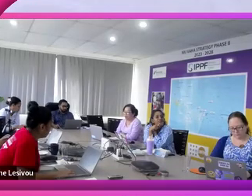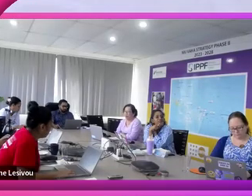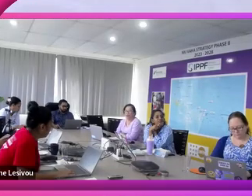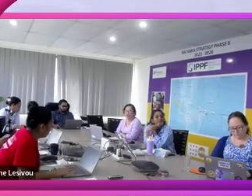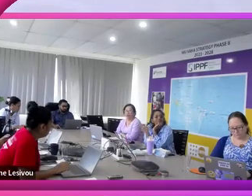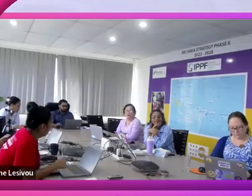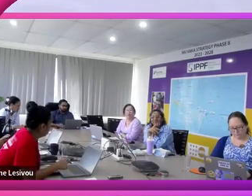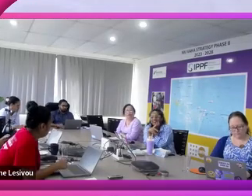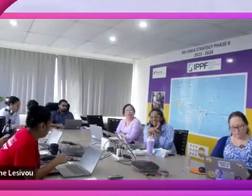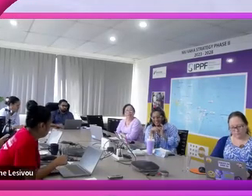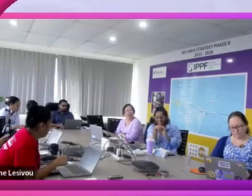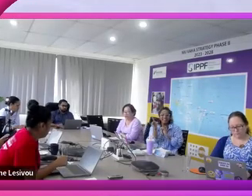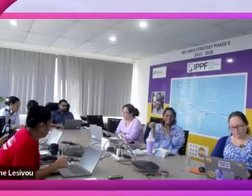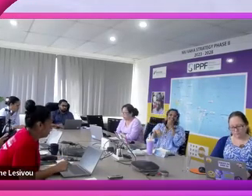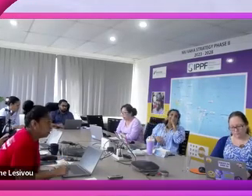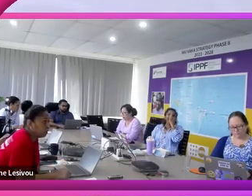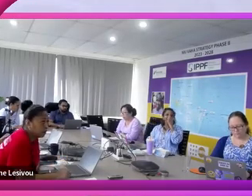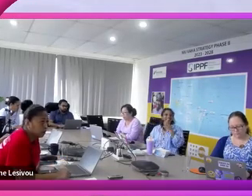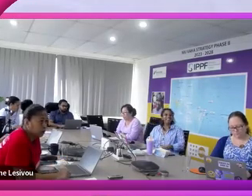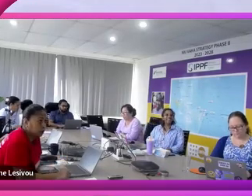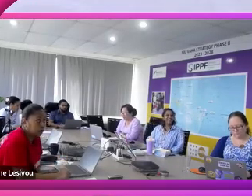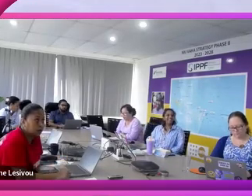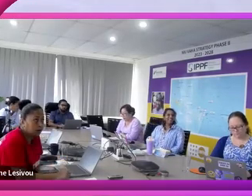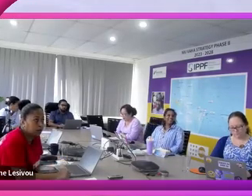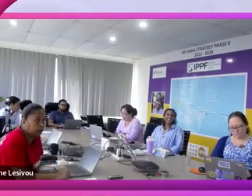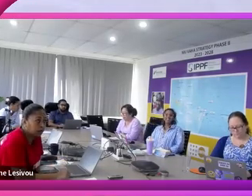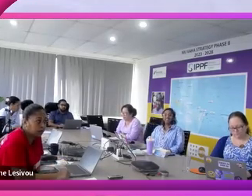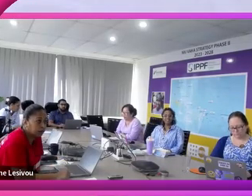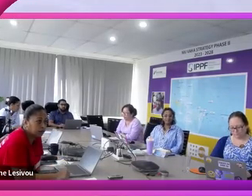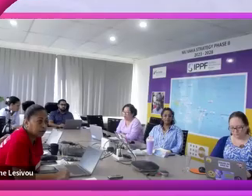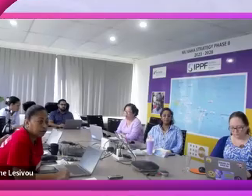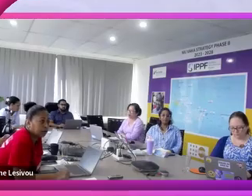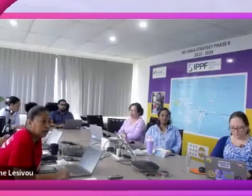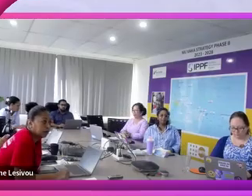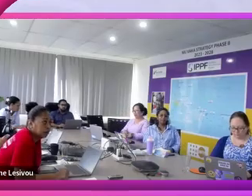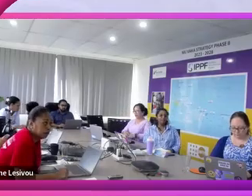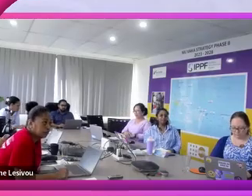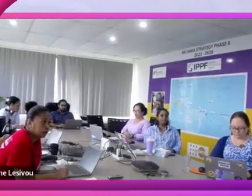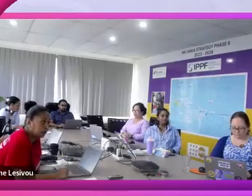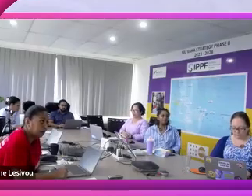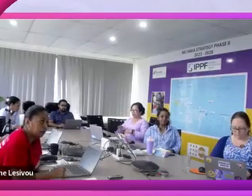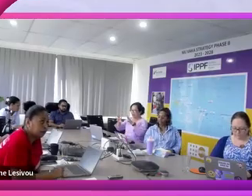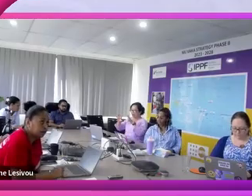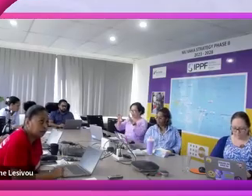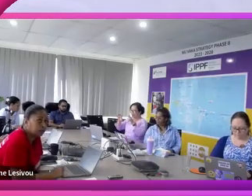Yeah. Whatever method that you use to prevent pregnancy, that we call that